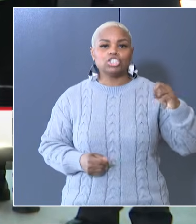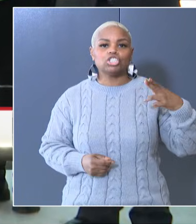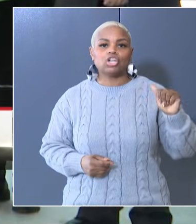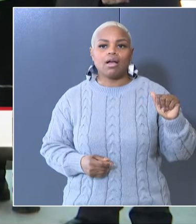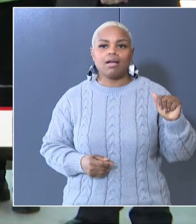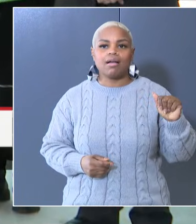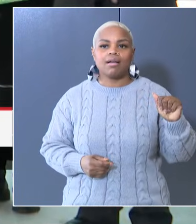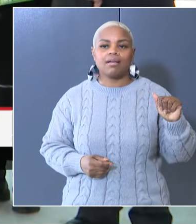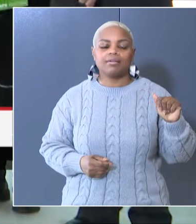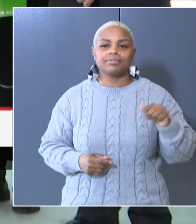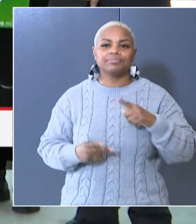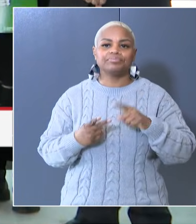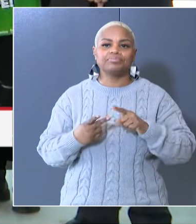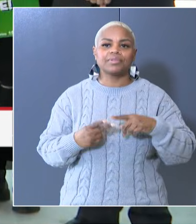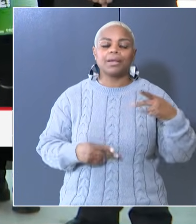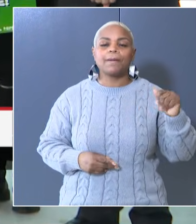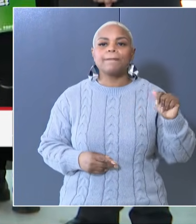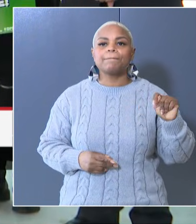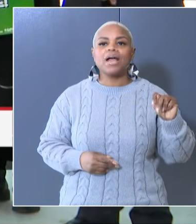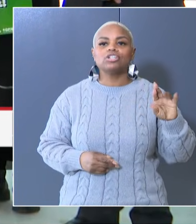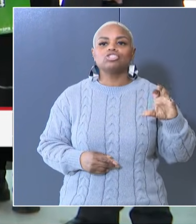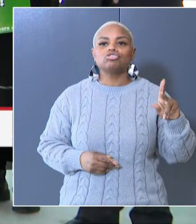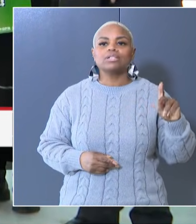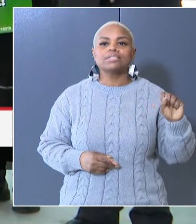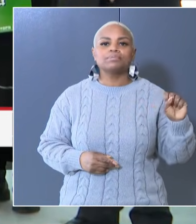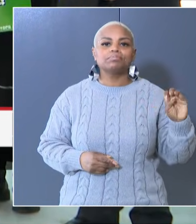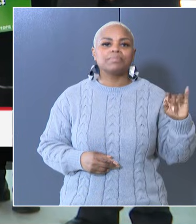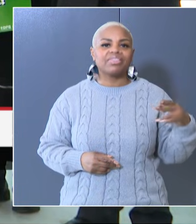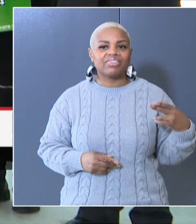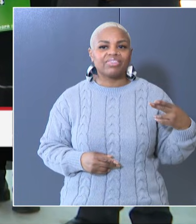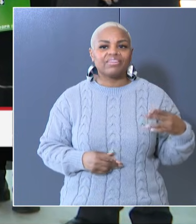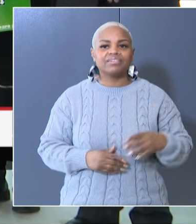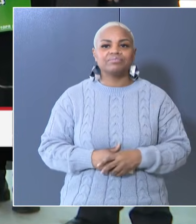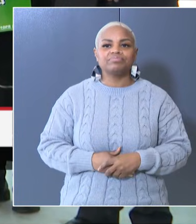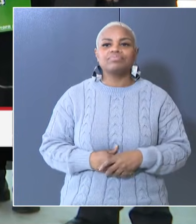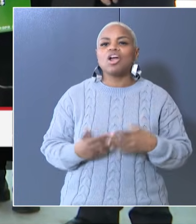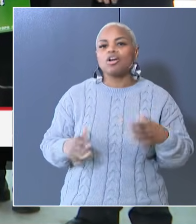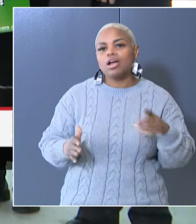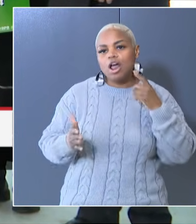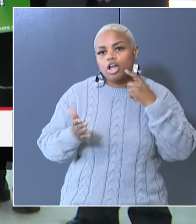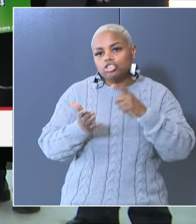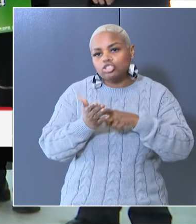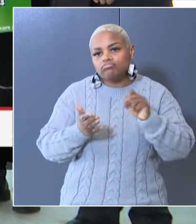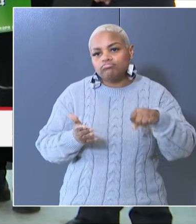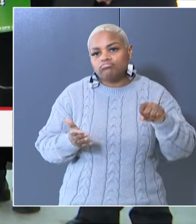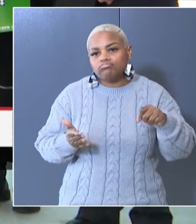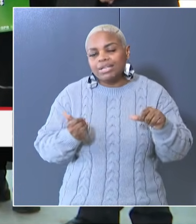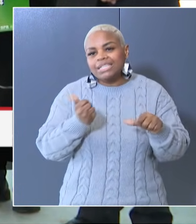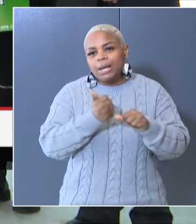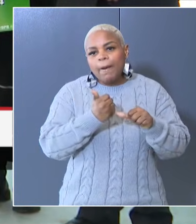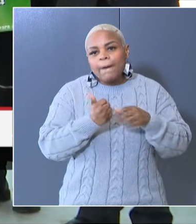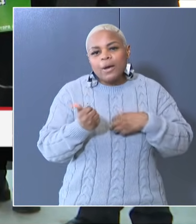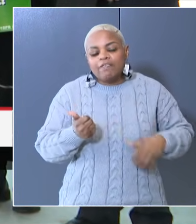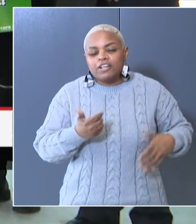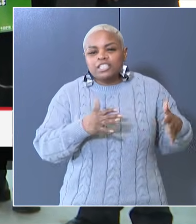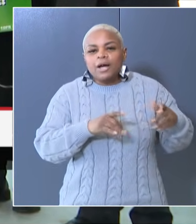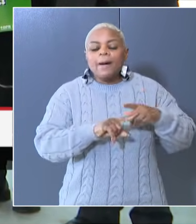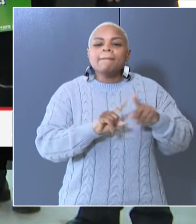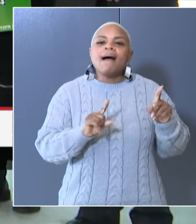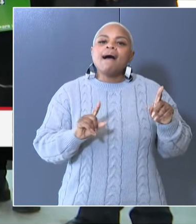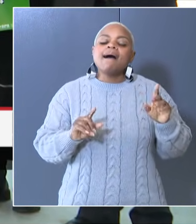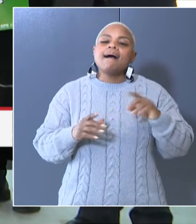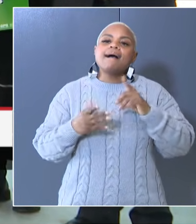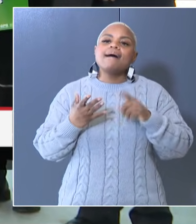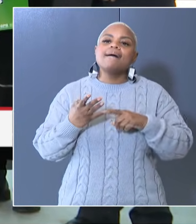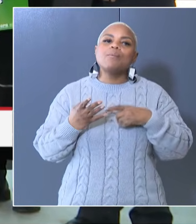Patrick Smith. I've already acknowledged our fearless leader at DIMPED, the deputy mayor, and also I would